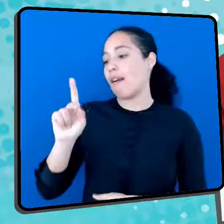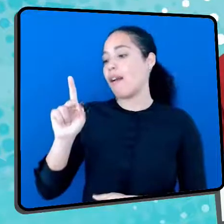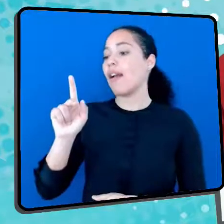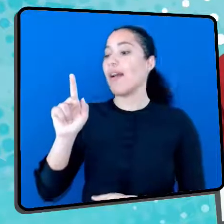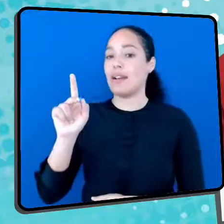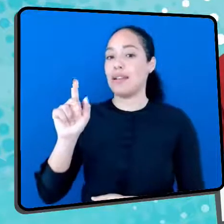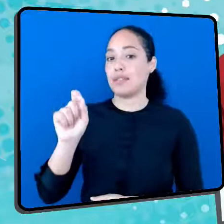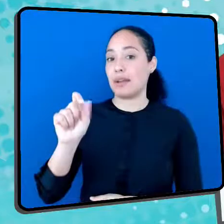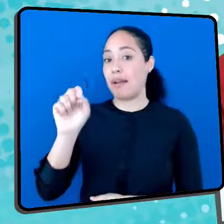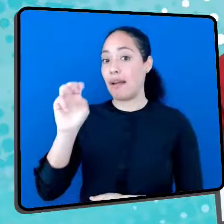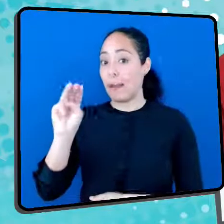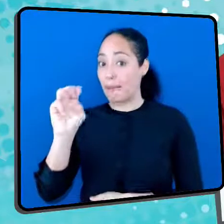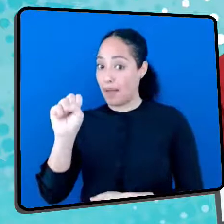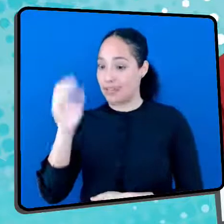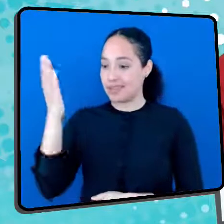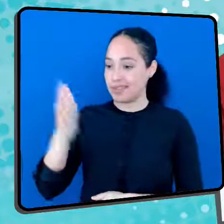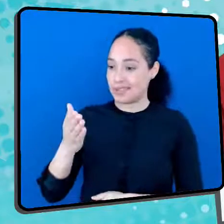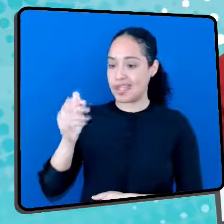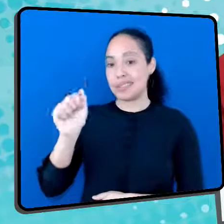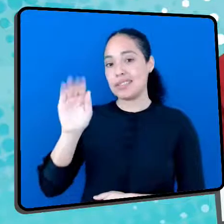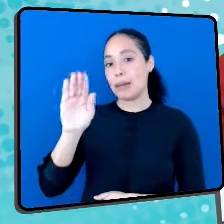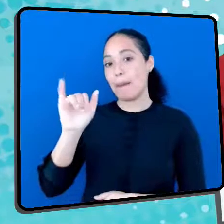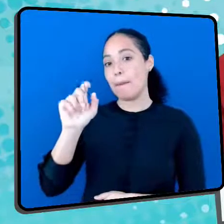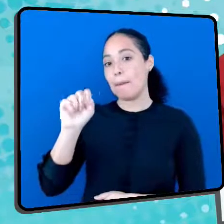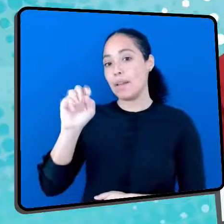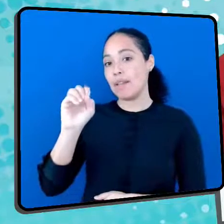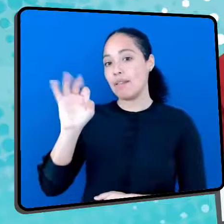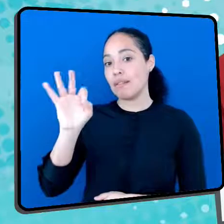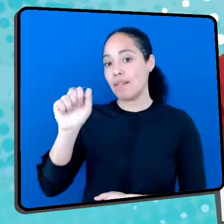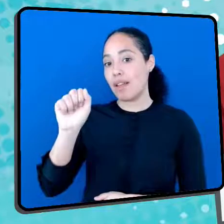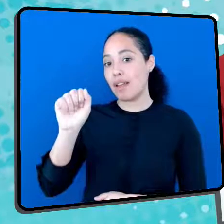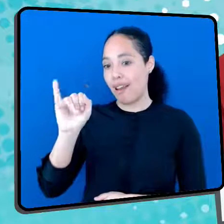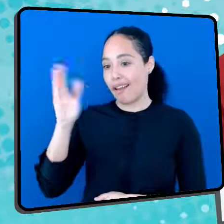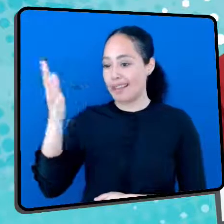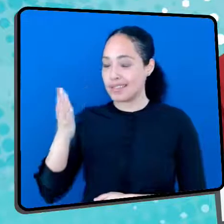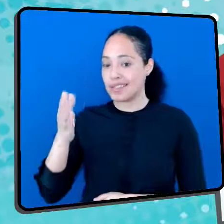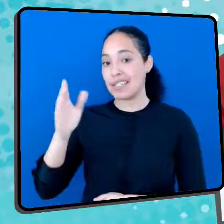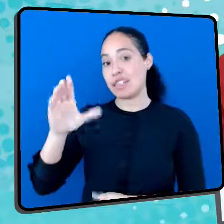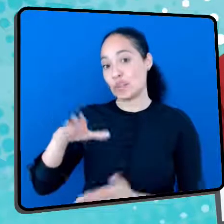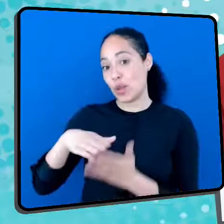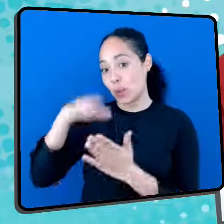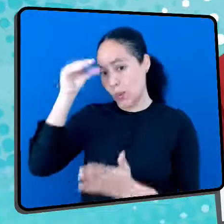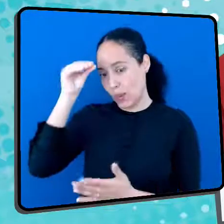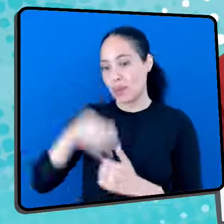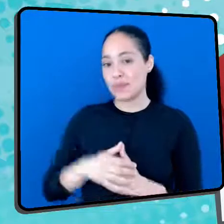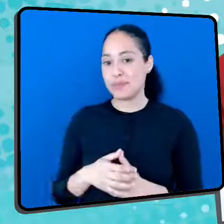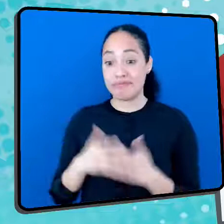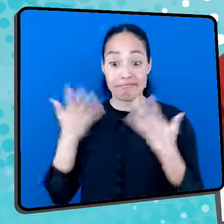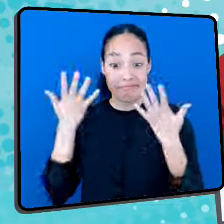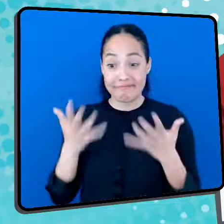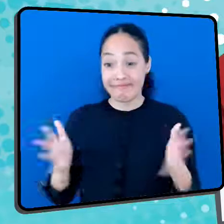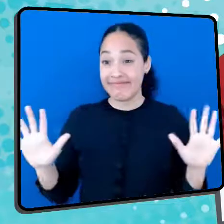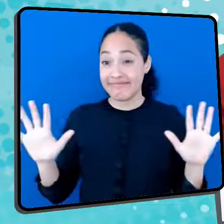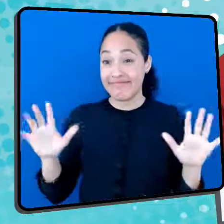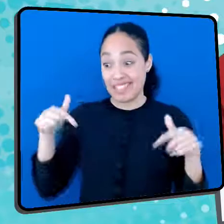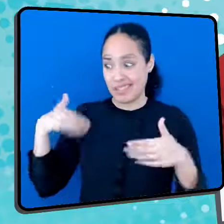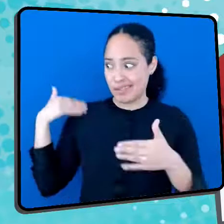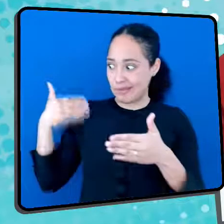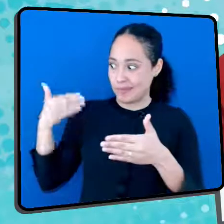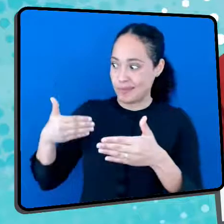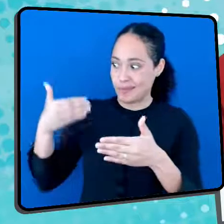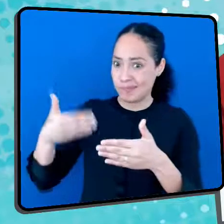aka.ms/a-bit-of-ai-learn. And with that, we've come to the end of the show. Another show. This is our 12th episode now,